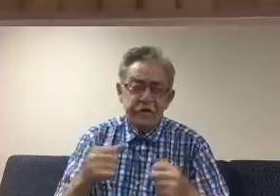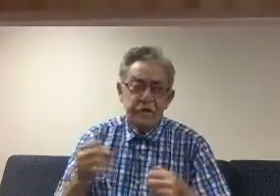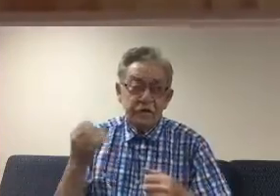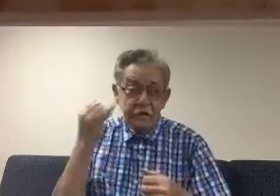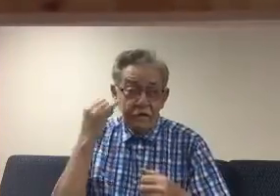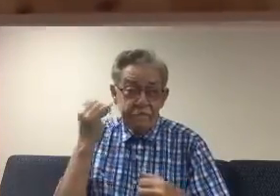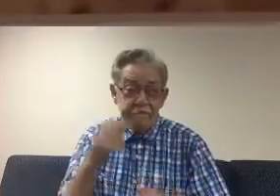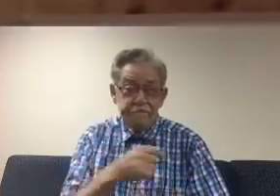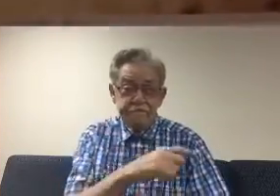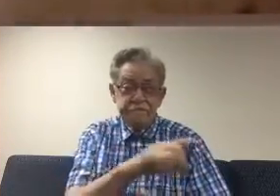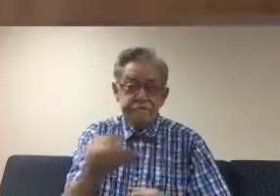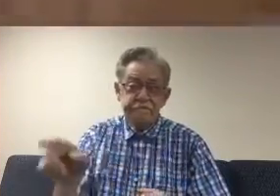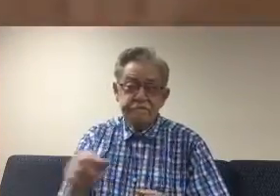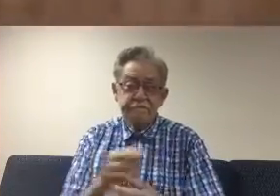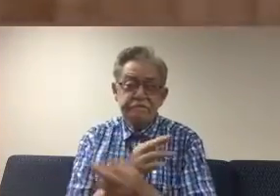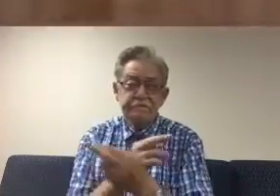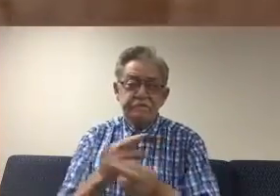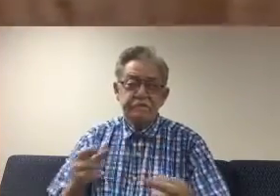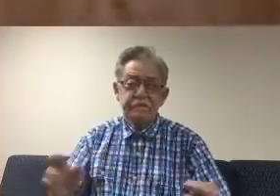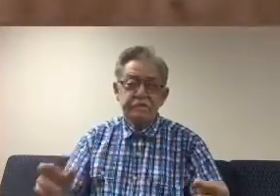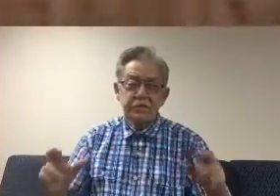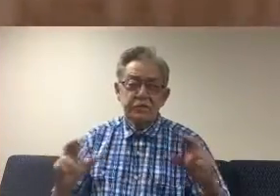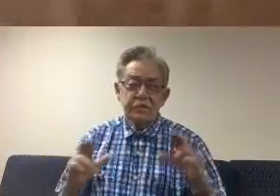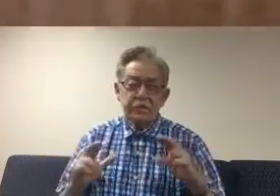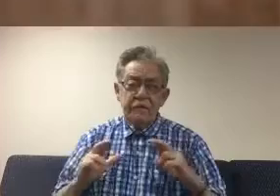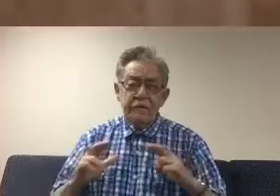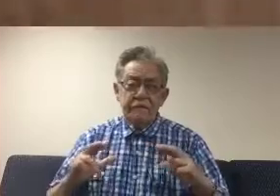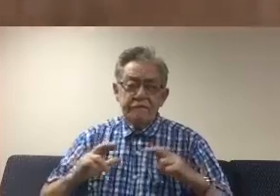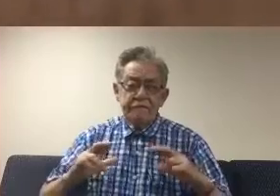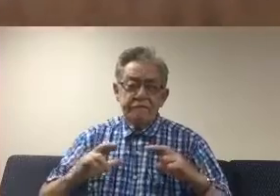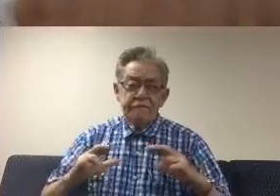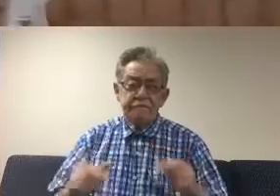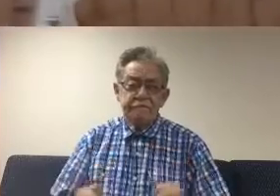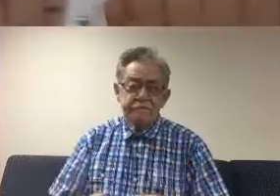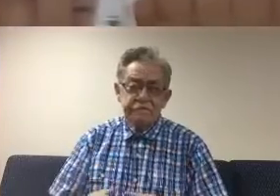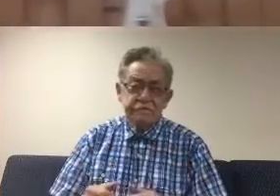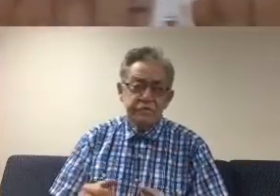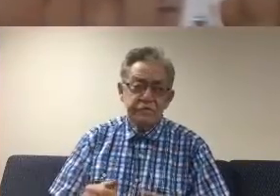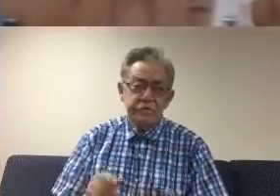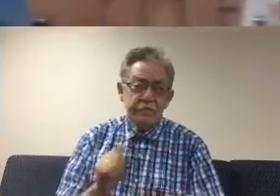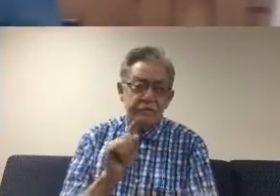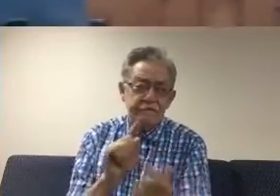and you're confronting your children and grandchildren who are caught up